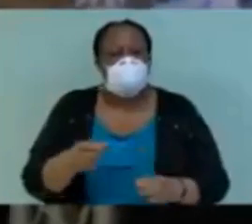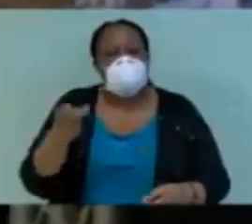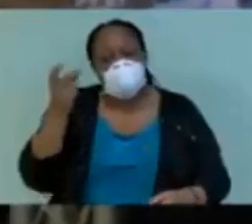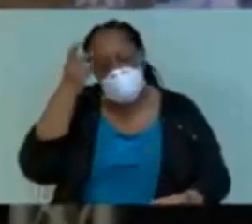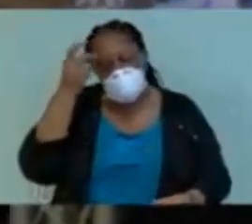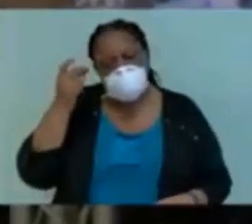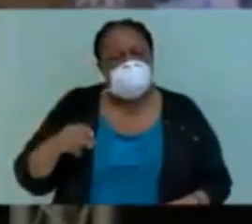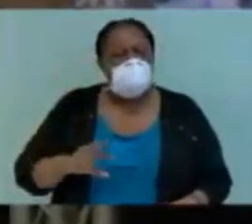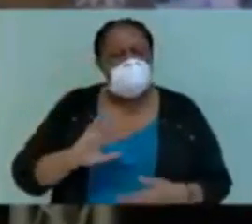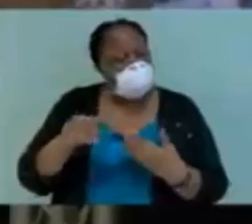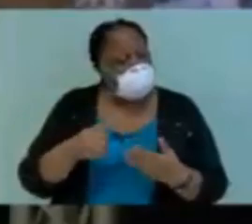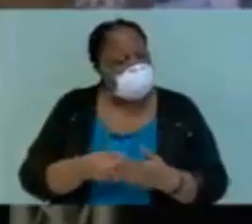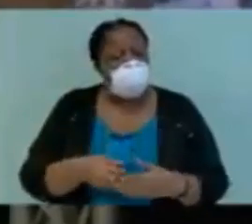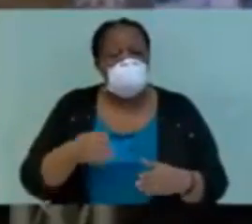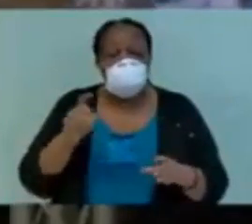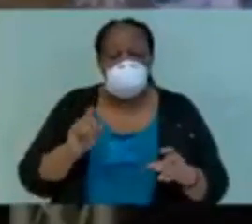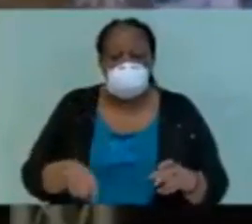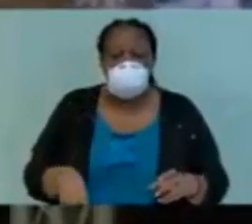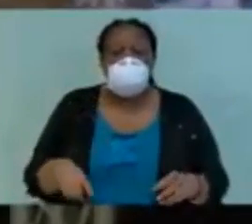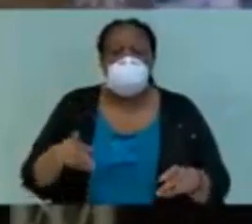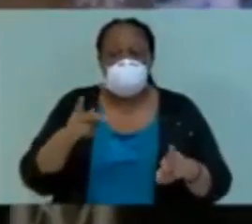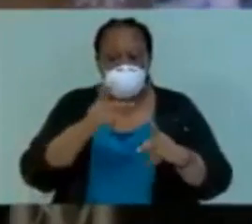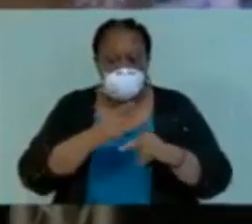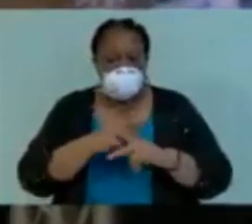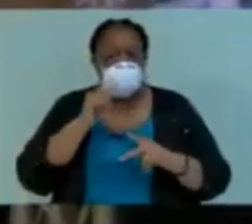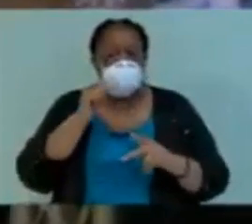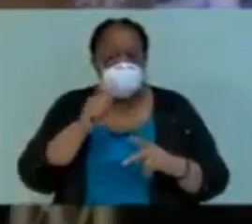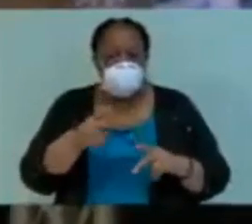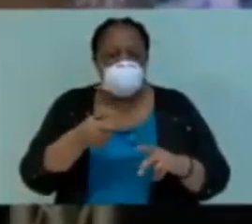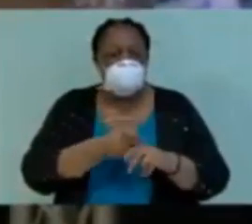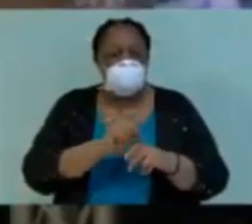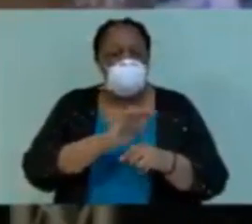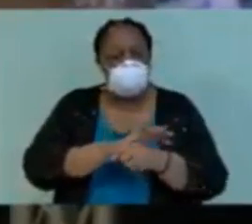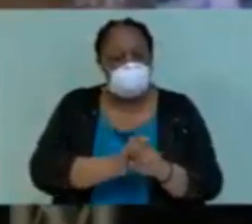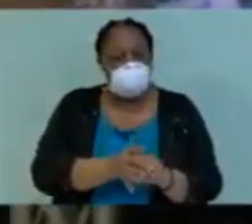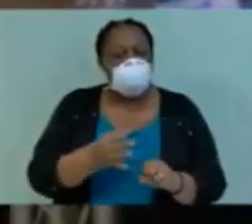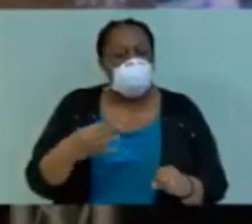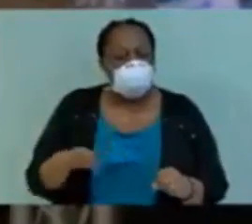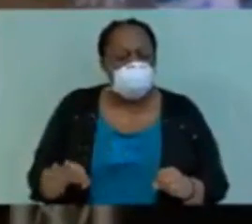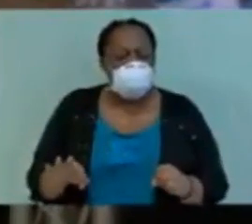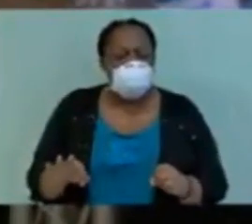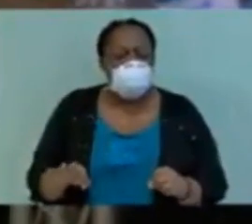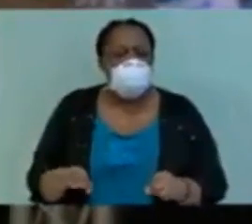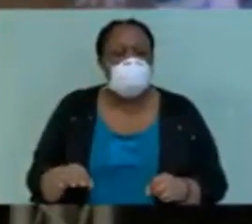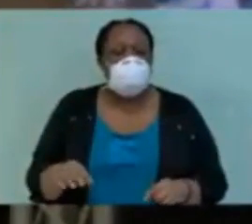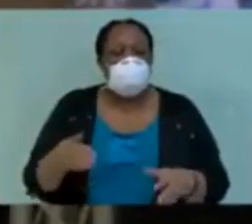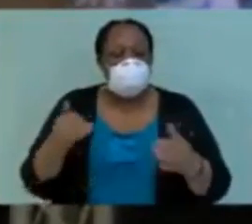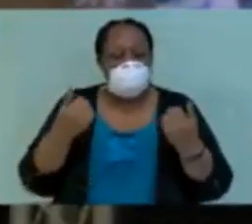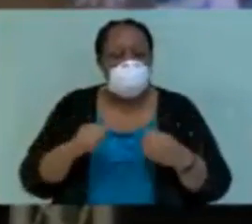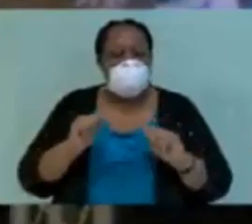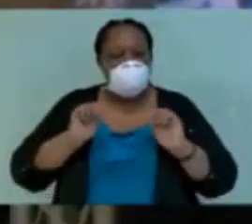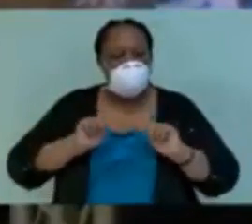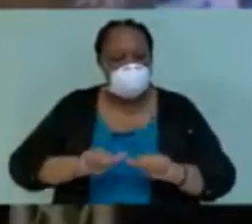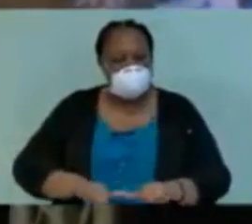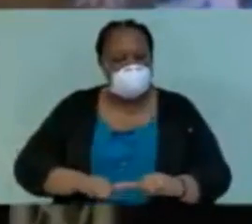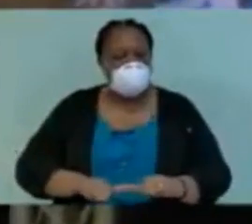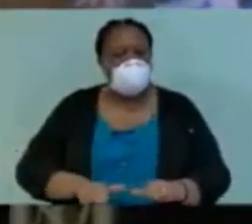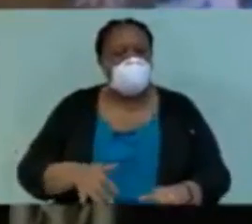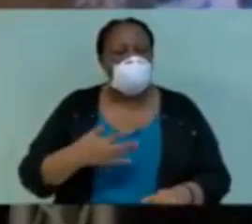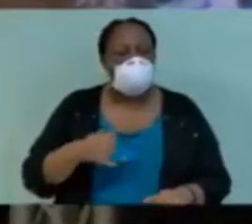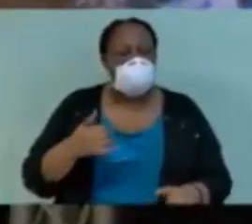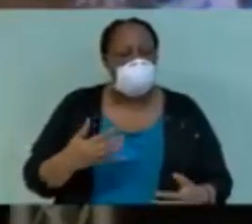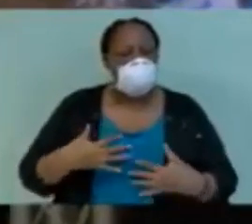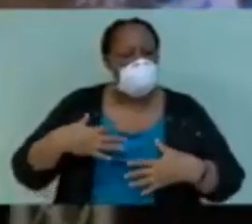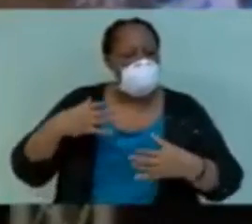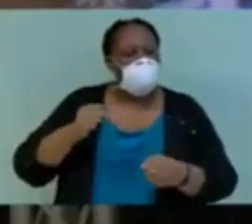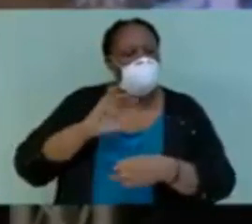COVID-19 and contacts remain a priority for the Ministry of Health. Be reminded that